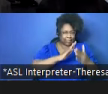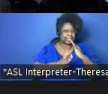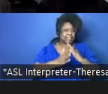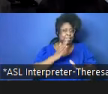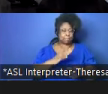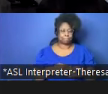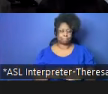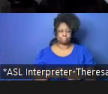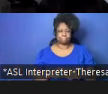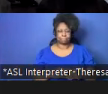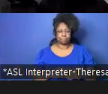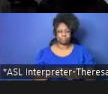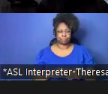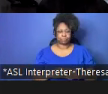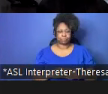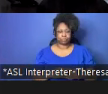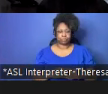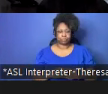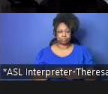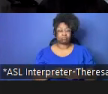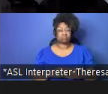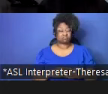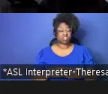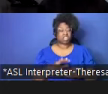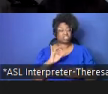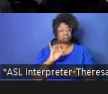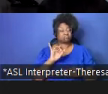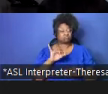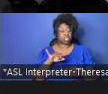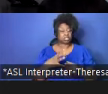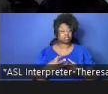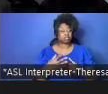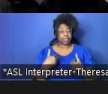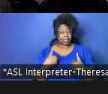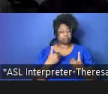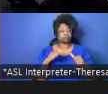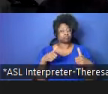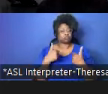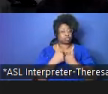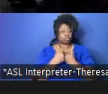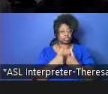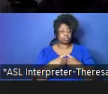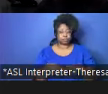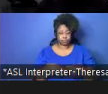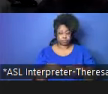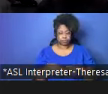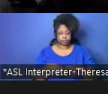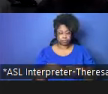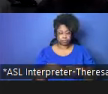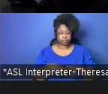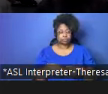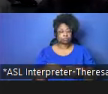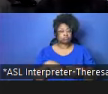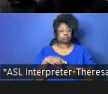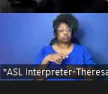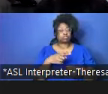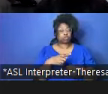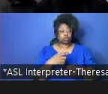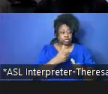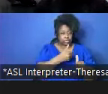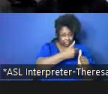There are some particular challenges with this. Certainly taking an individual site